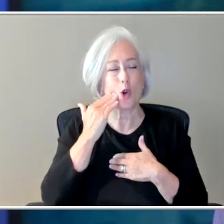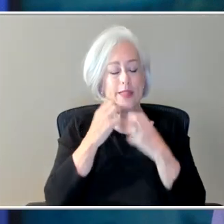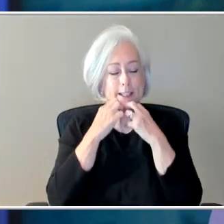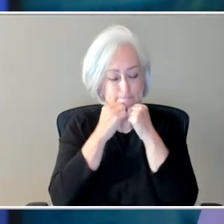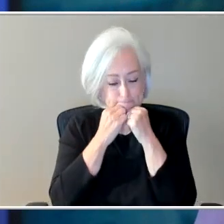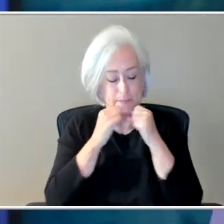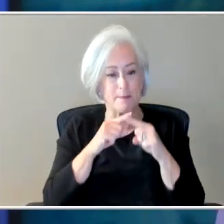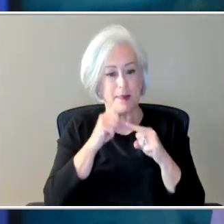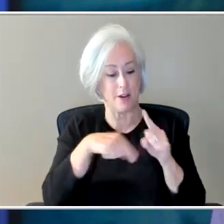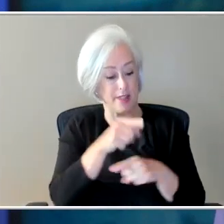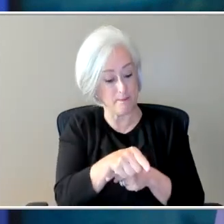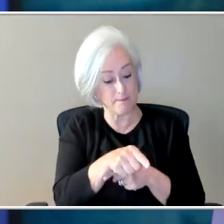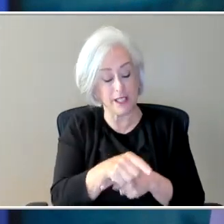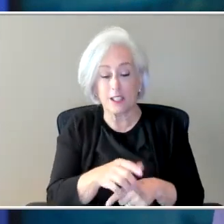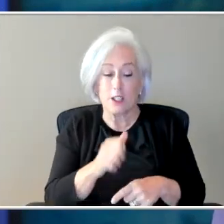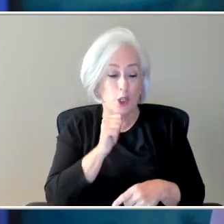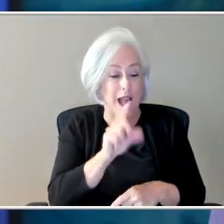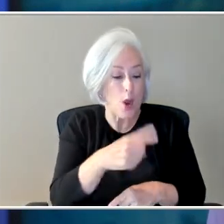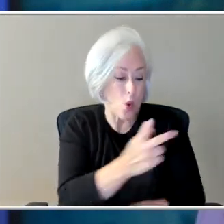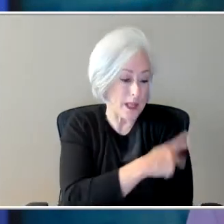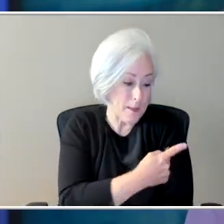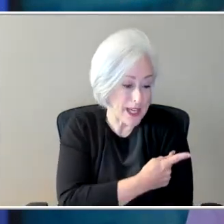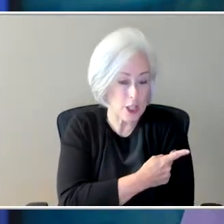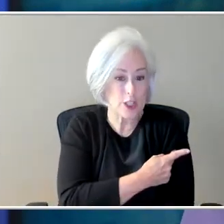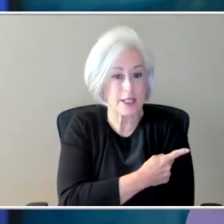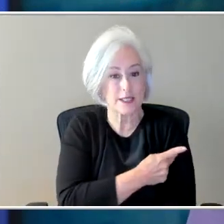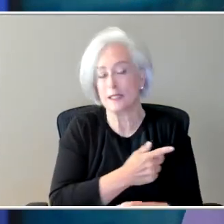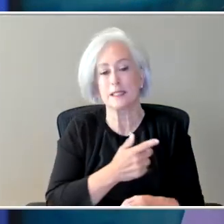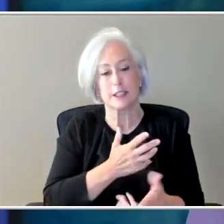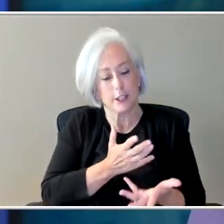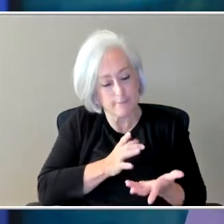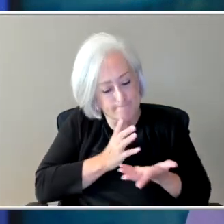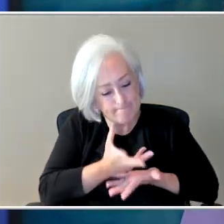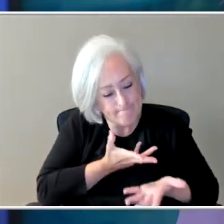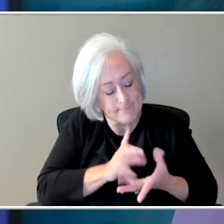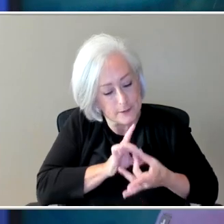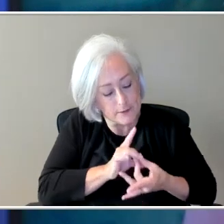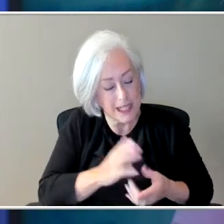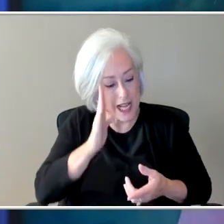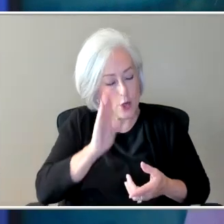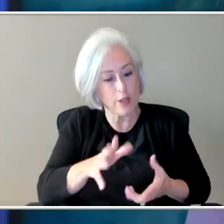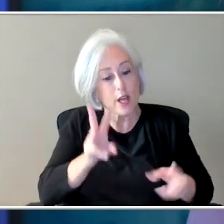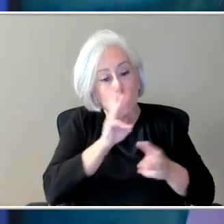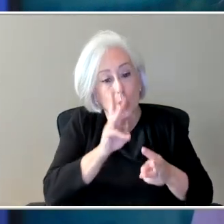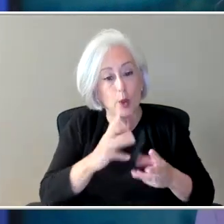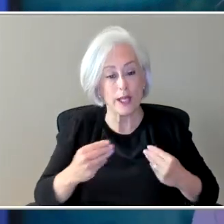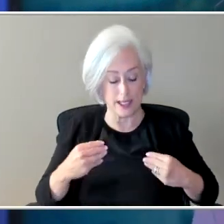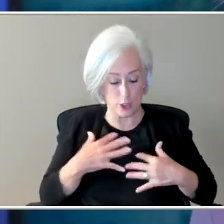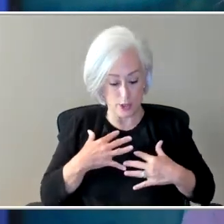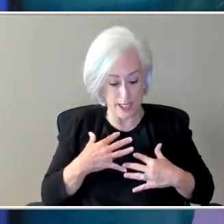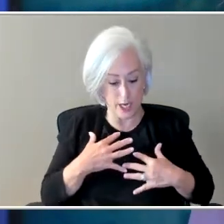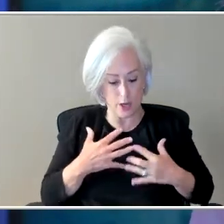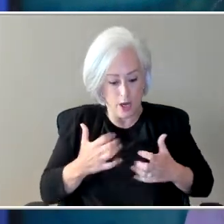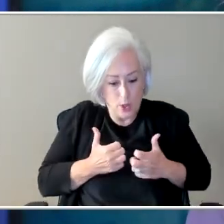patient. And I tell parents too, like, remember to let them be kids too. Like, I know that you're worried and you're scared and you want to keep them in this bubble, but let them be